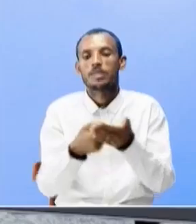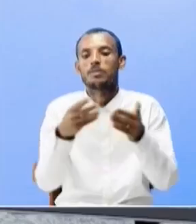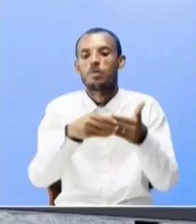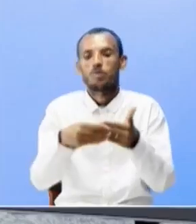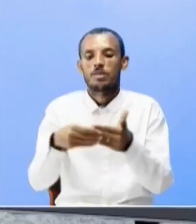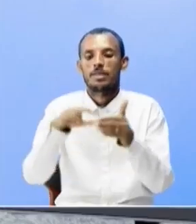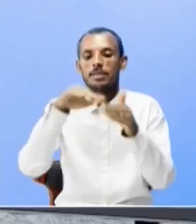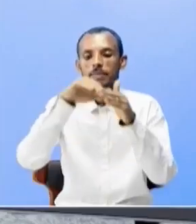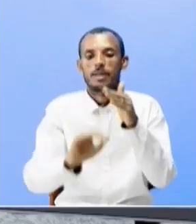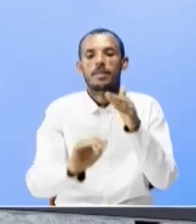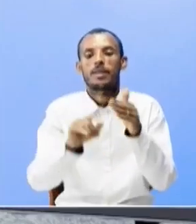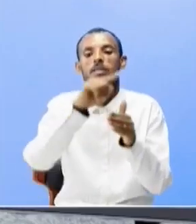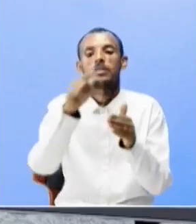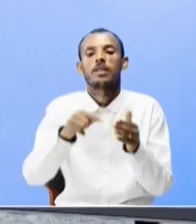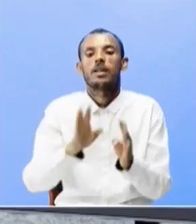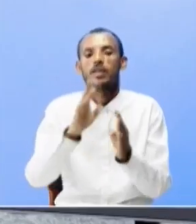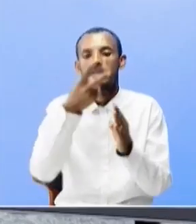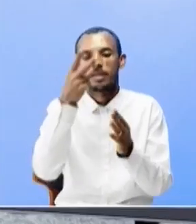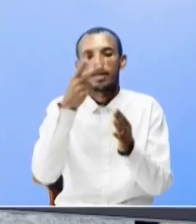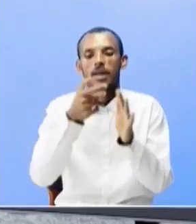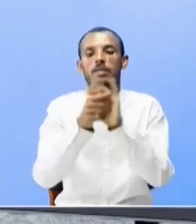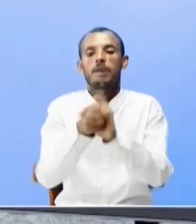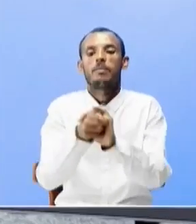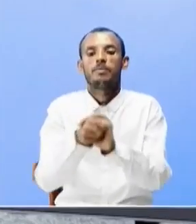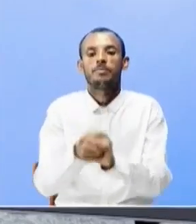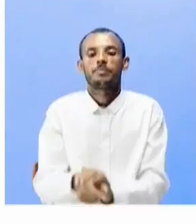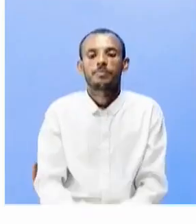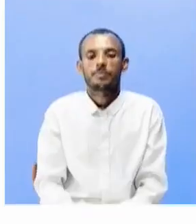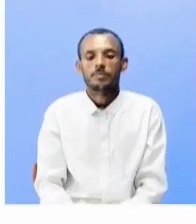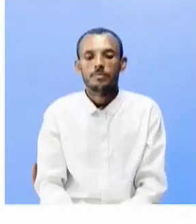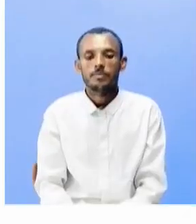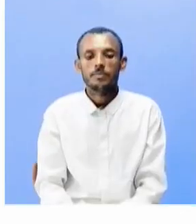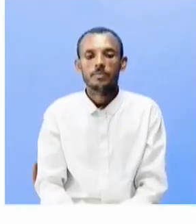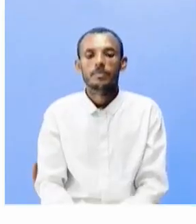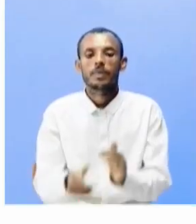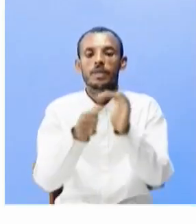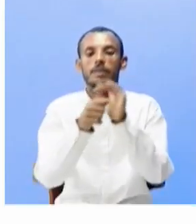integers. So let's see examples. Example.